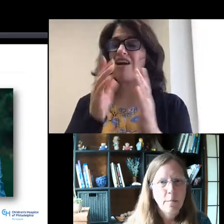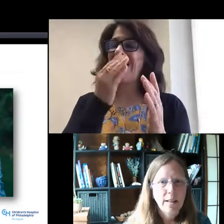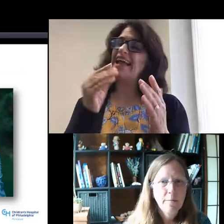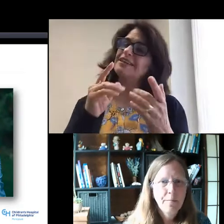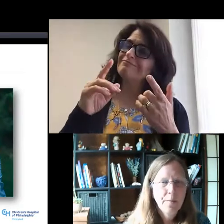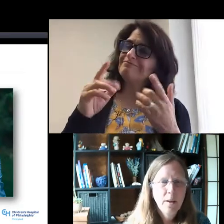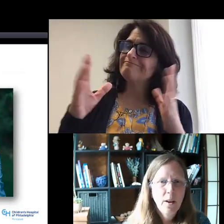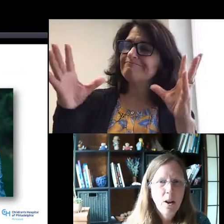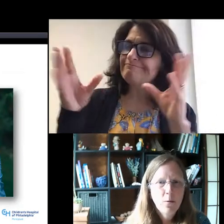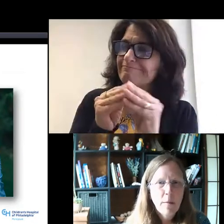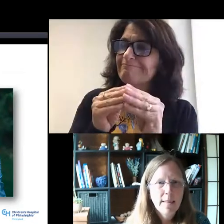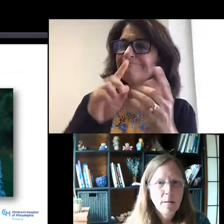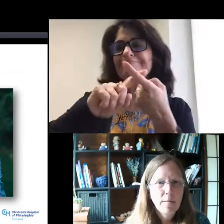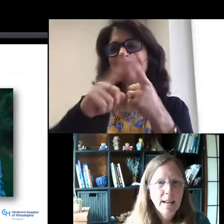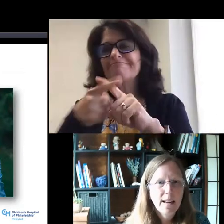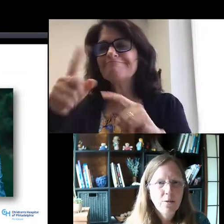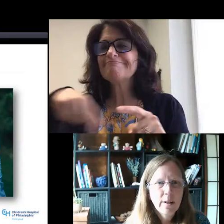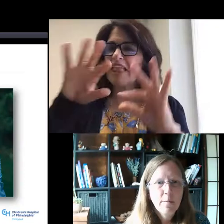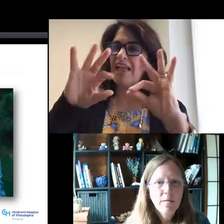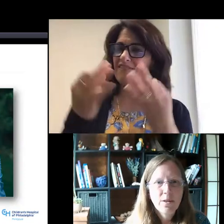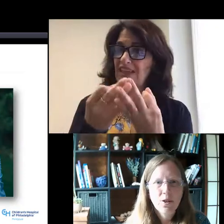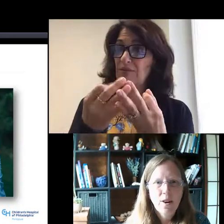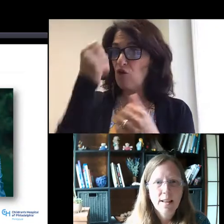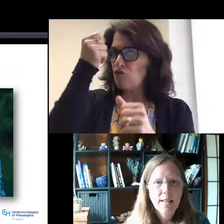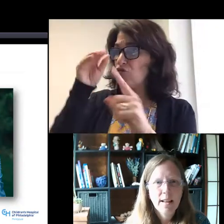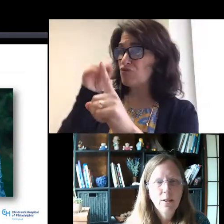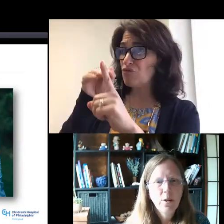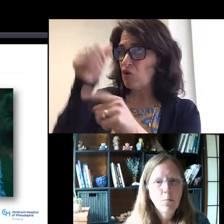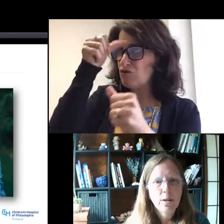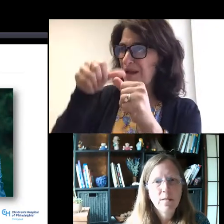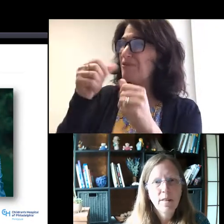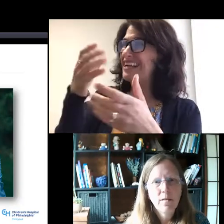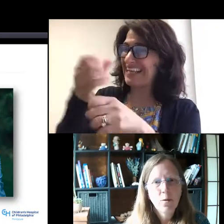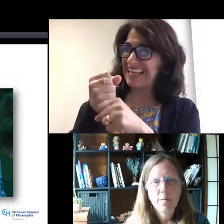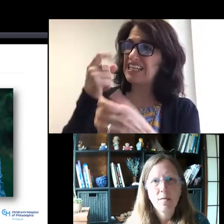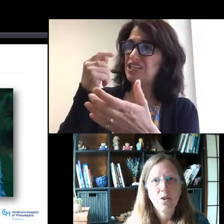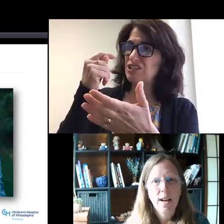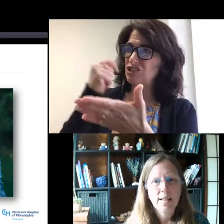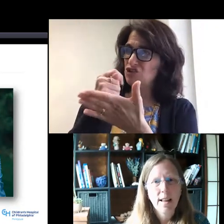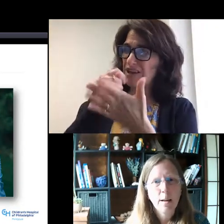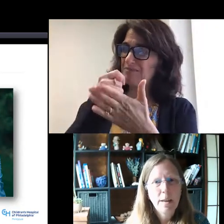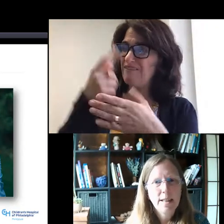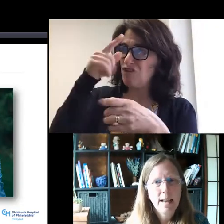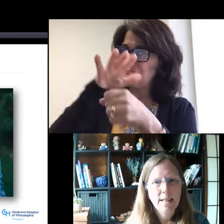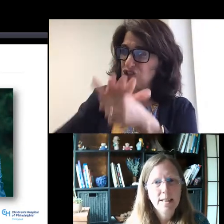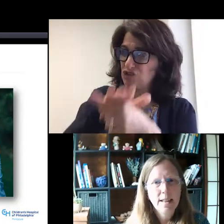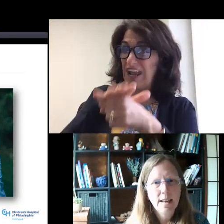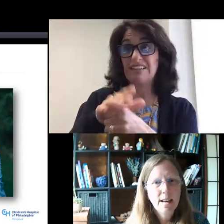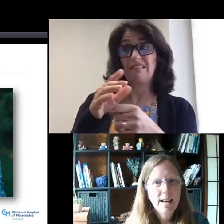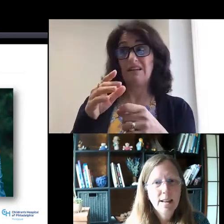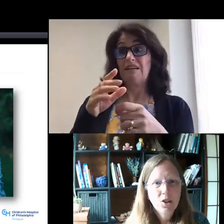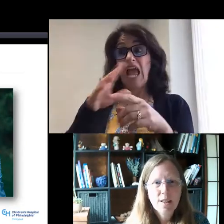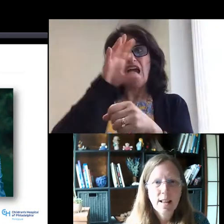and family. Remind them that getting treatment for stress, including more severe forms of stress like